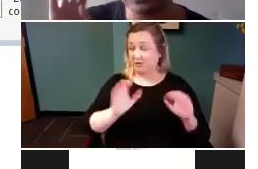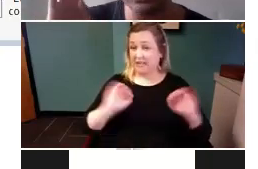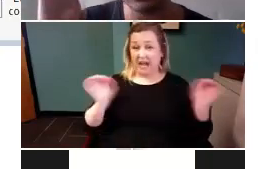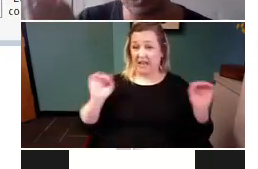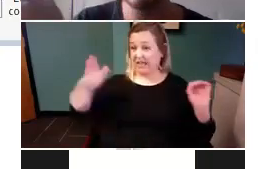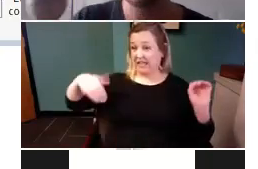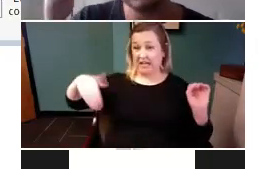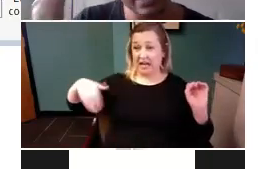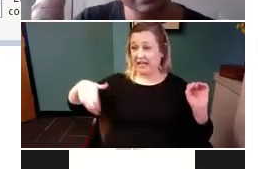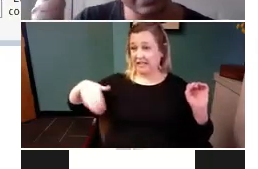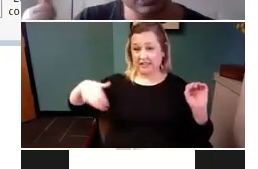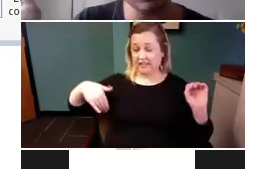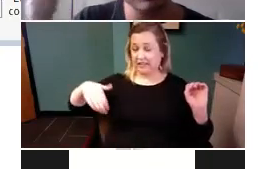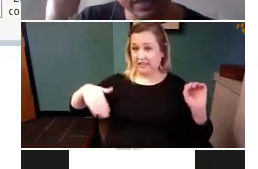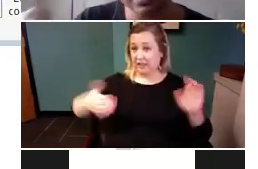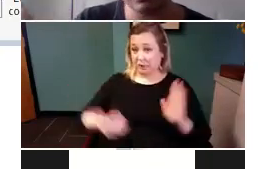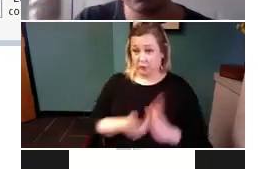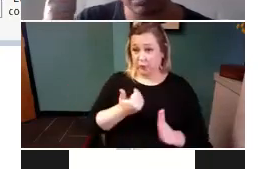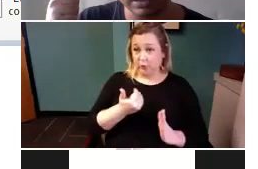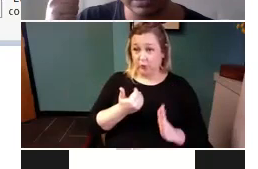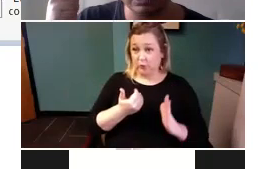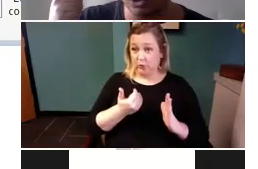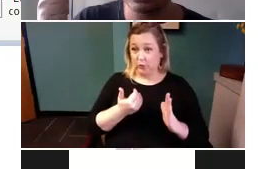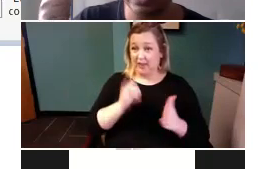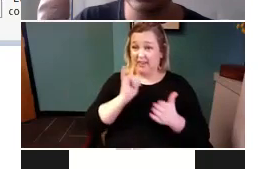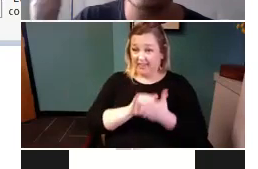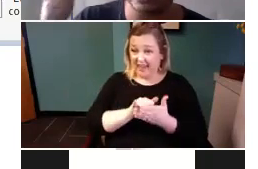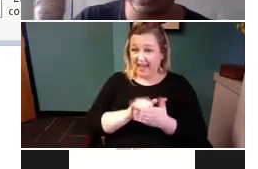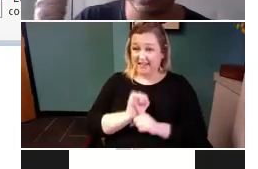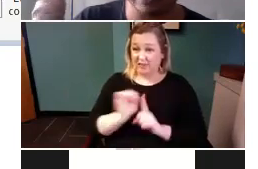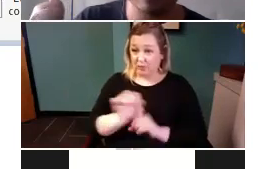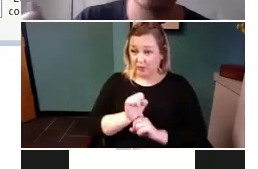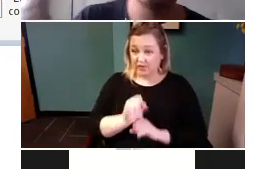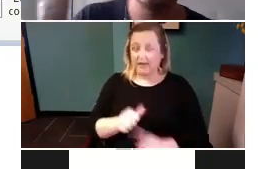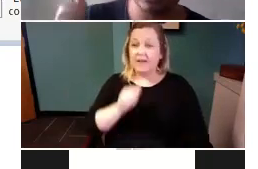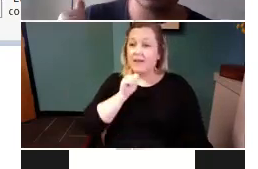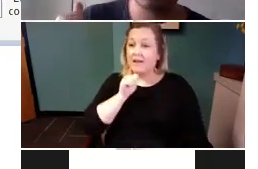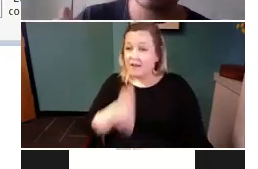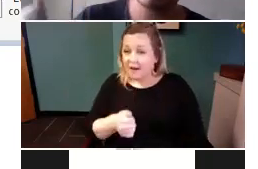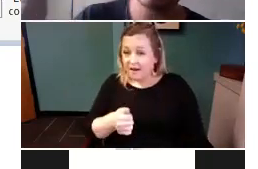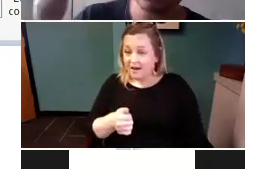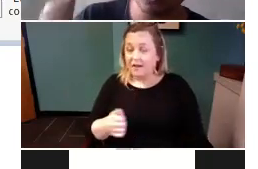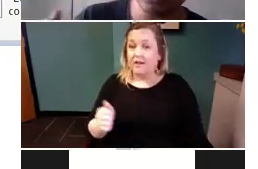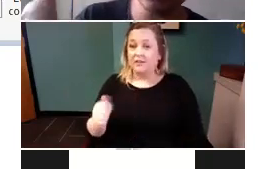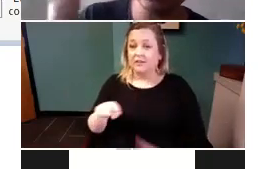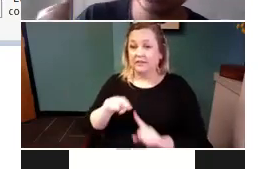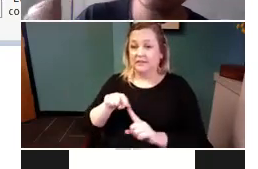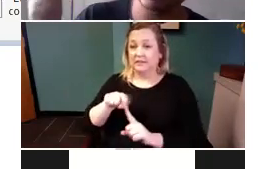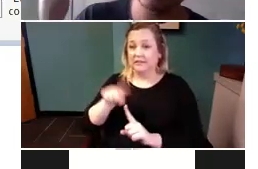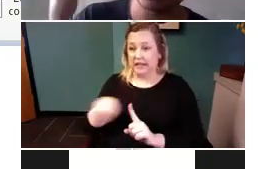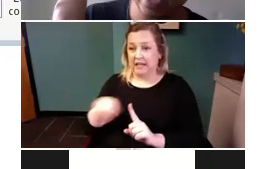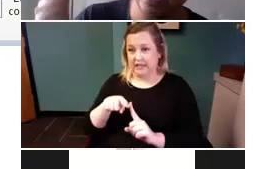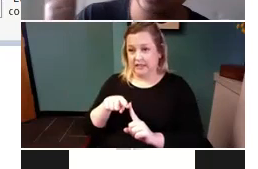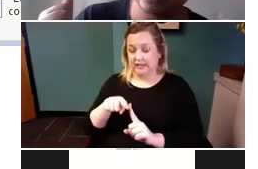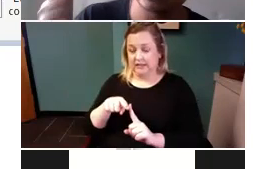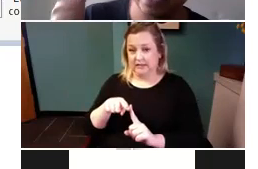never been visited at all. In that scenario, it's a non-cyclic acyclic graph. Now, the only case